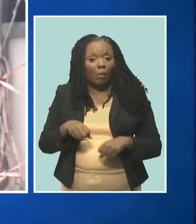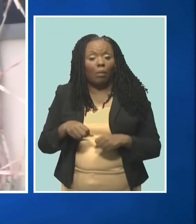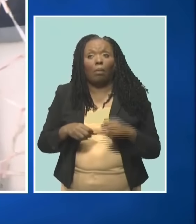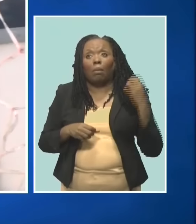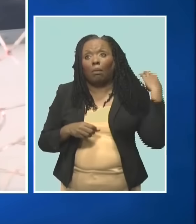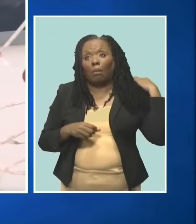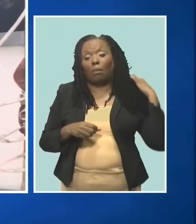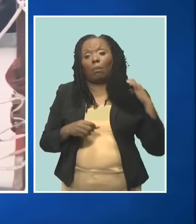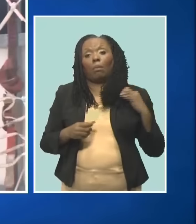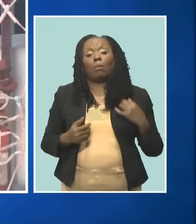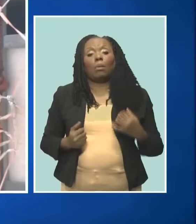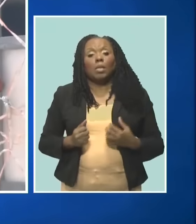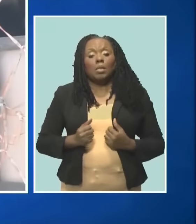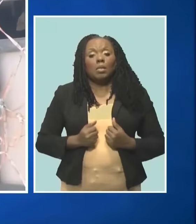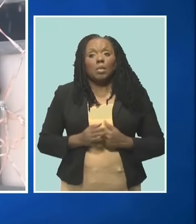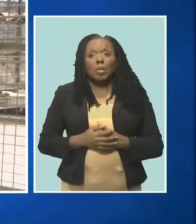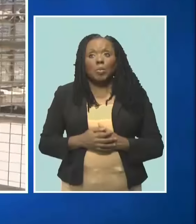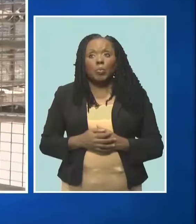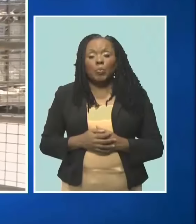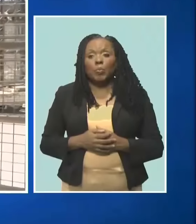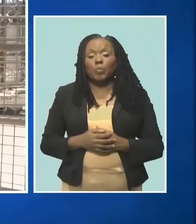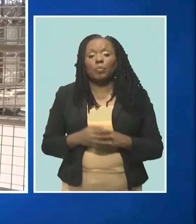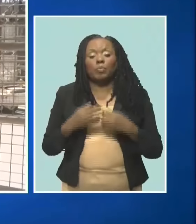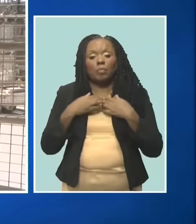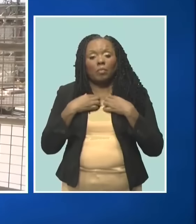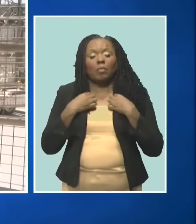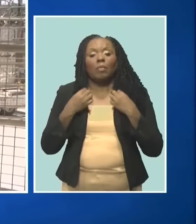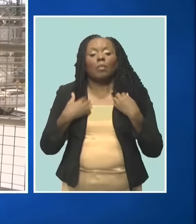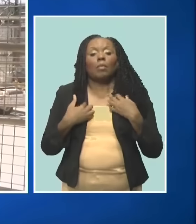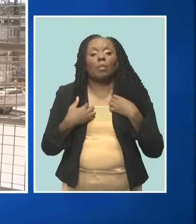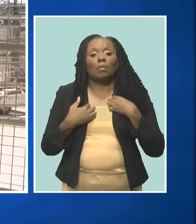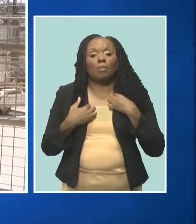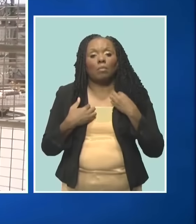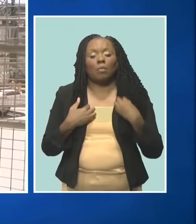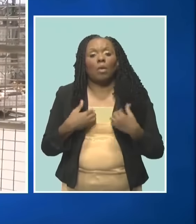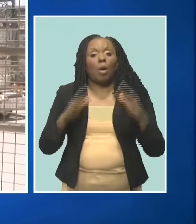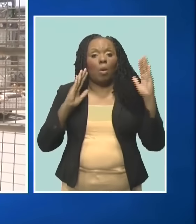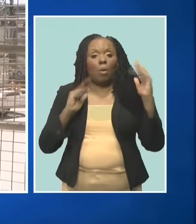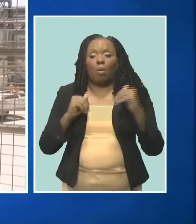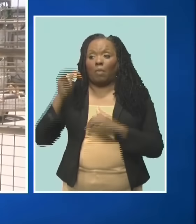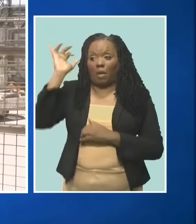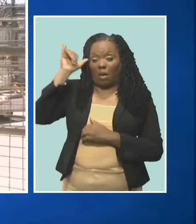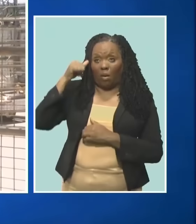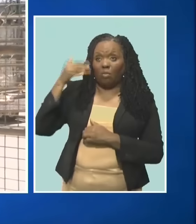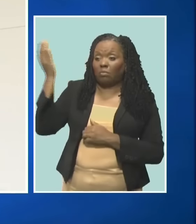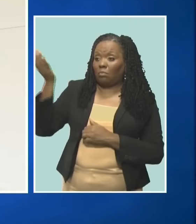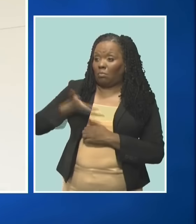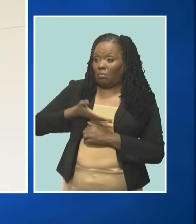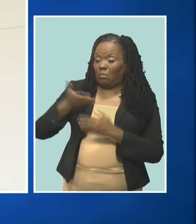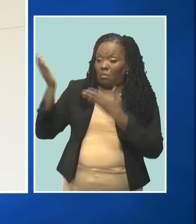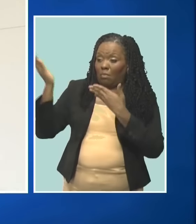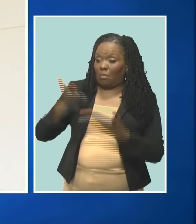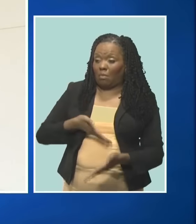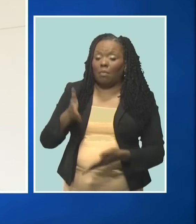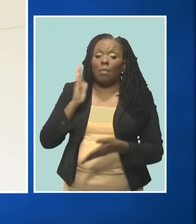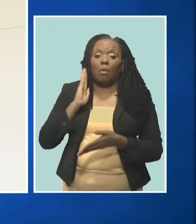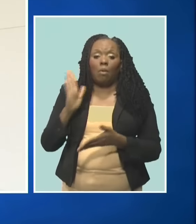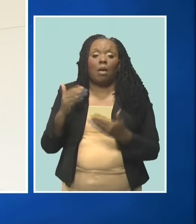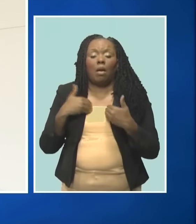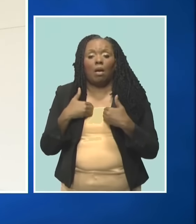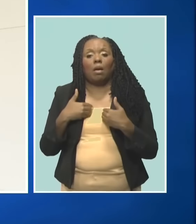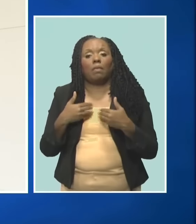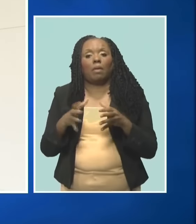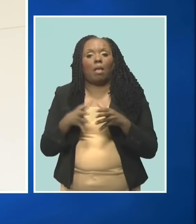And hopefully, I would say that, that those cows that are being imported, they will have an impact on milk production by